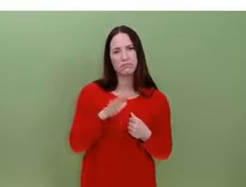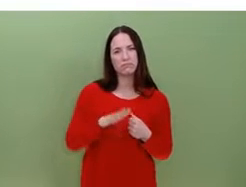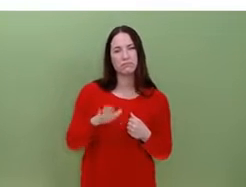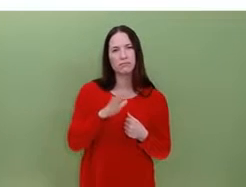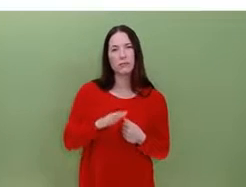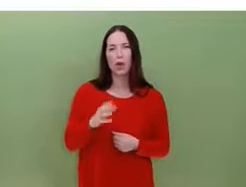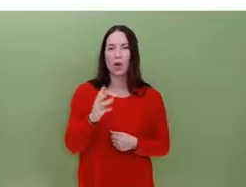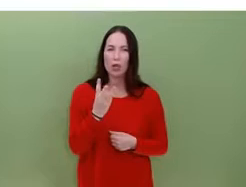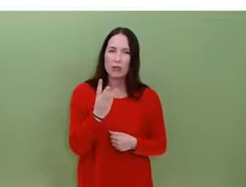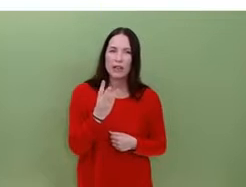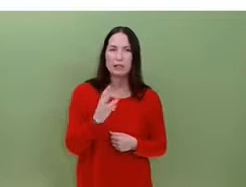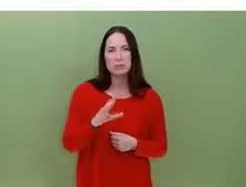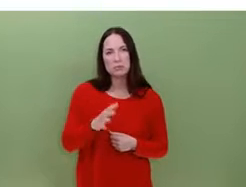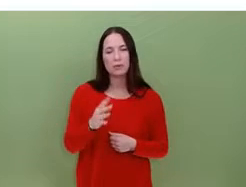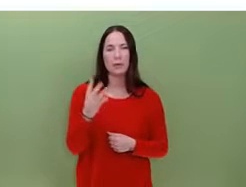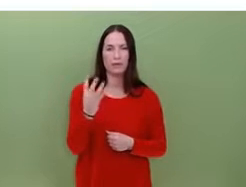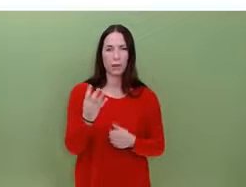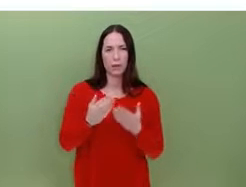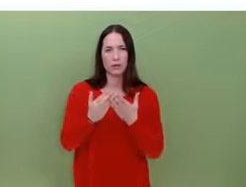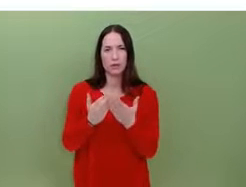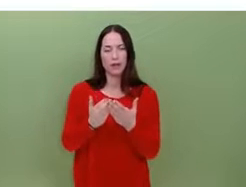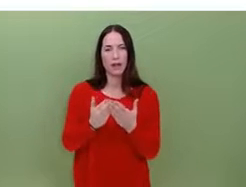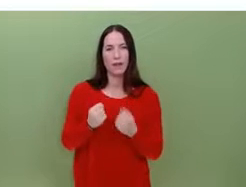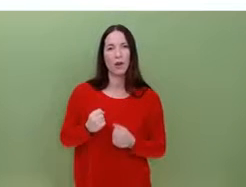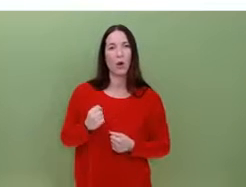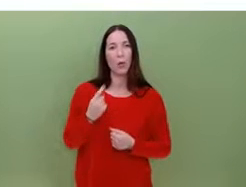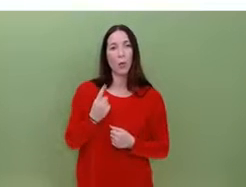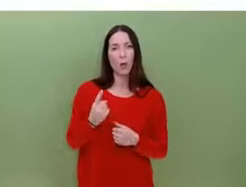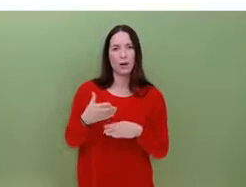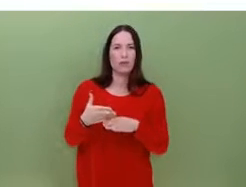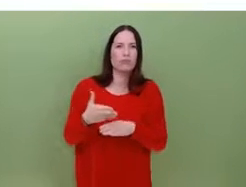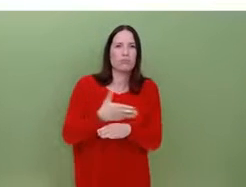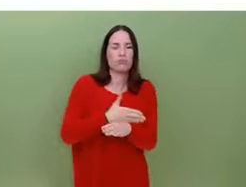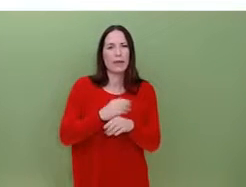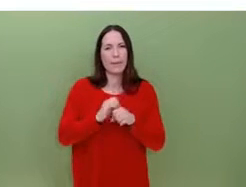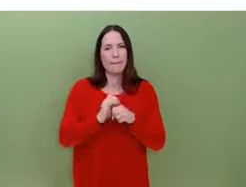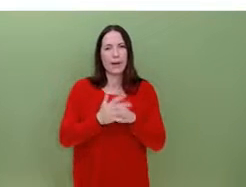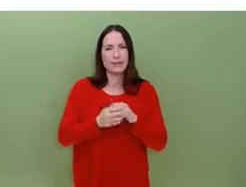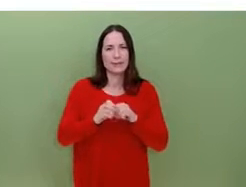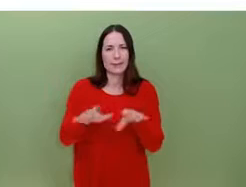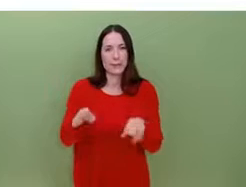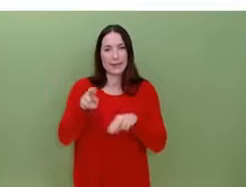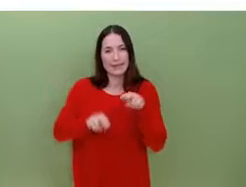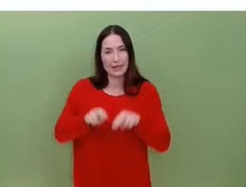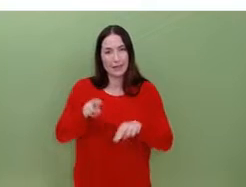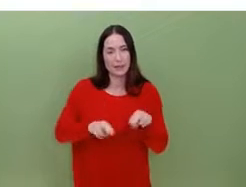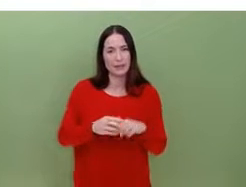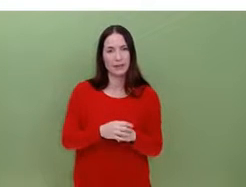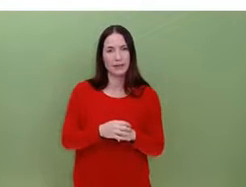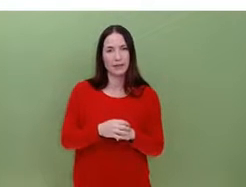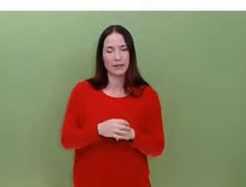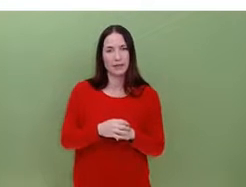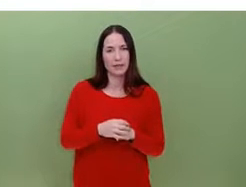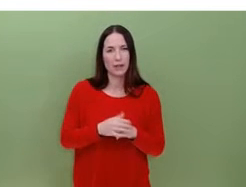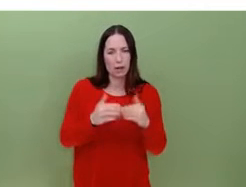have more than one pre-pandemic assessment. So these are studies where we can do